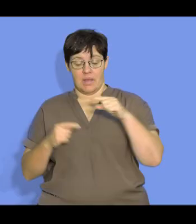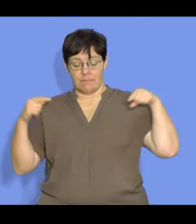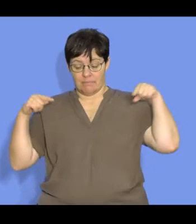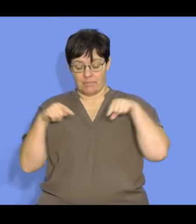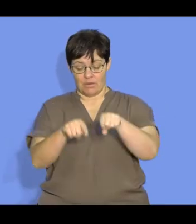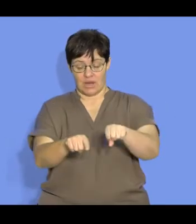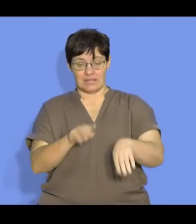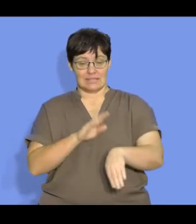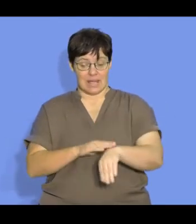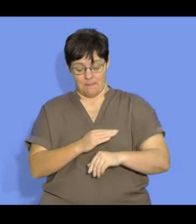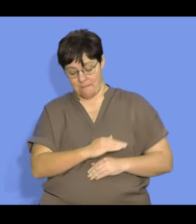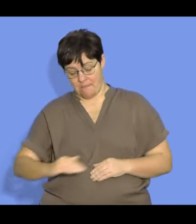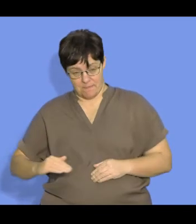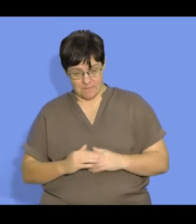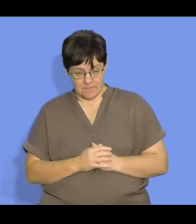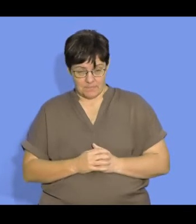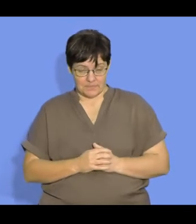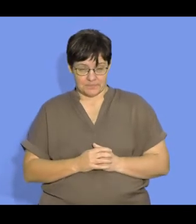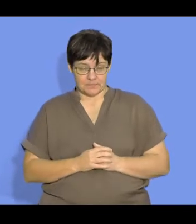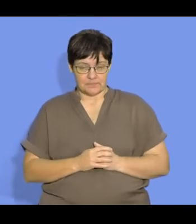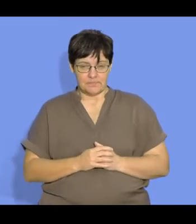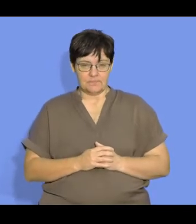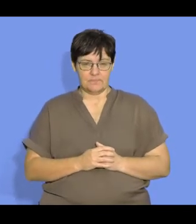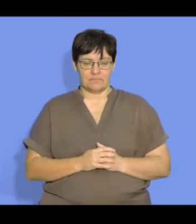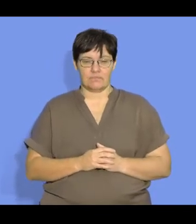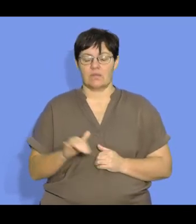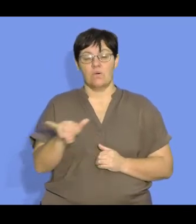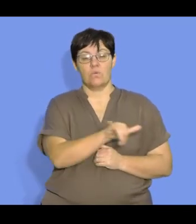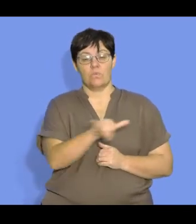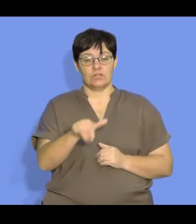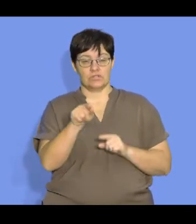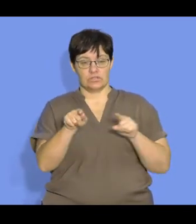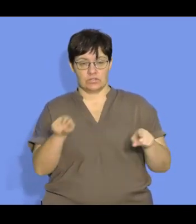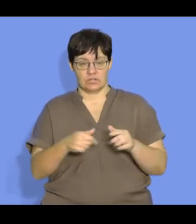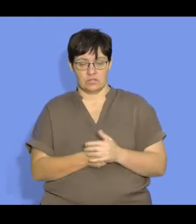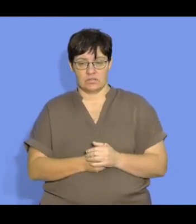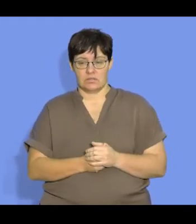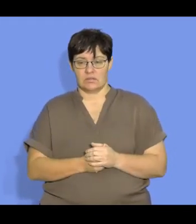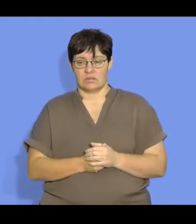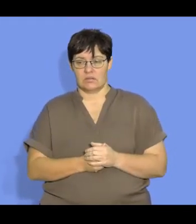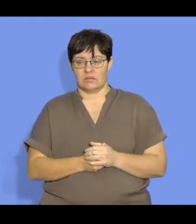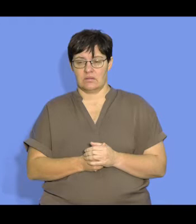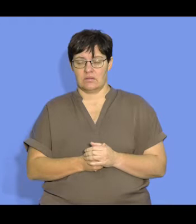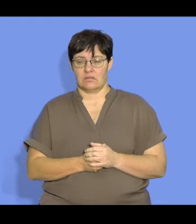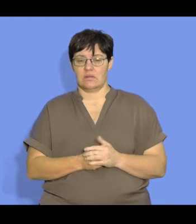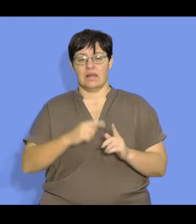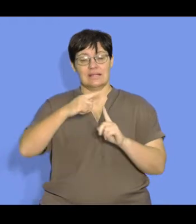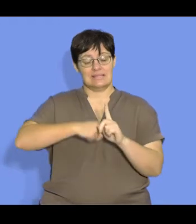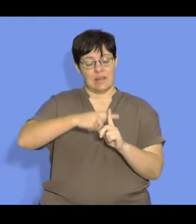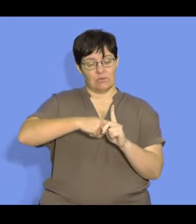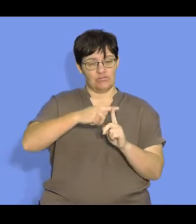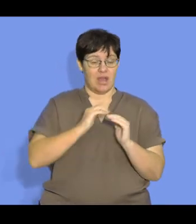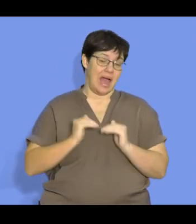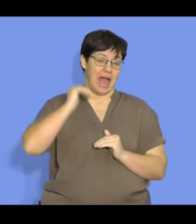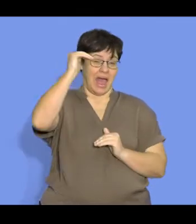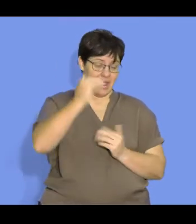is parallel to our time axis. So, in which of these experiments was the